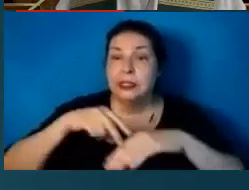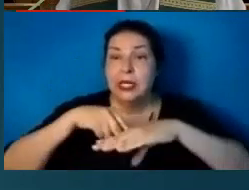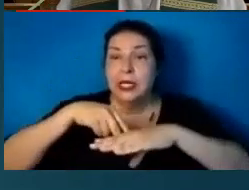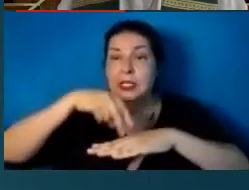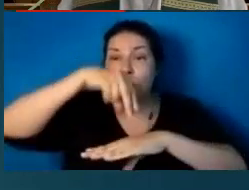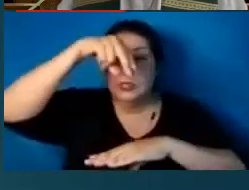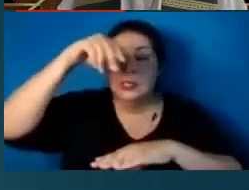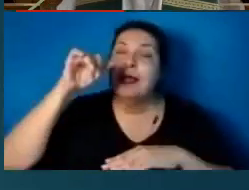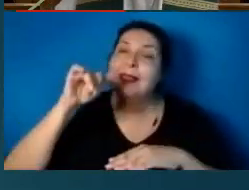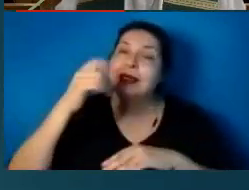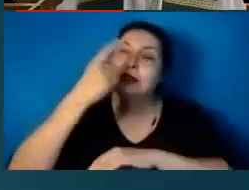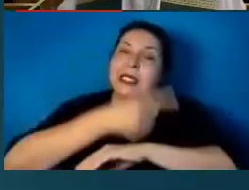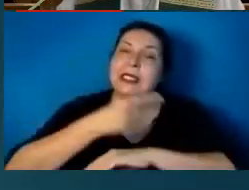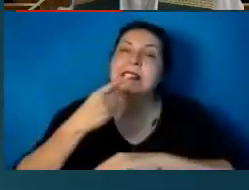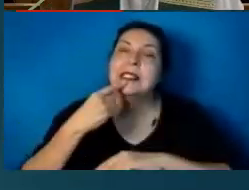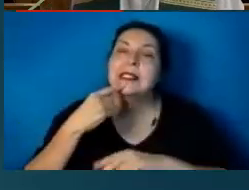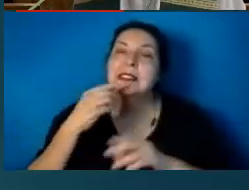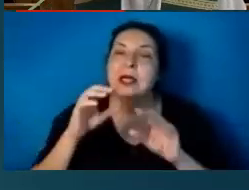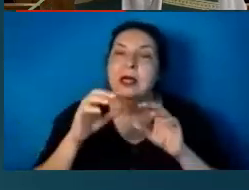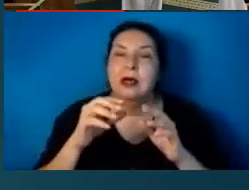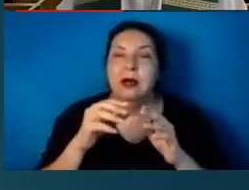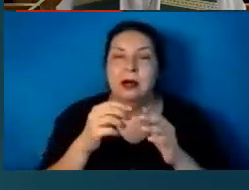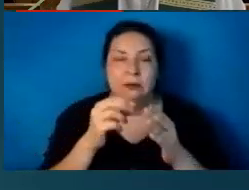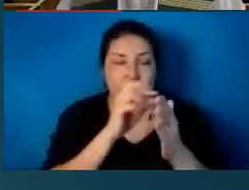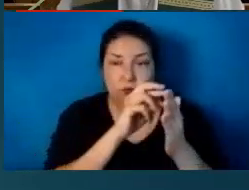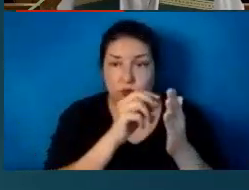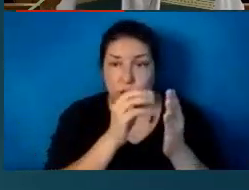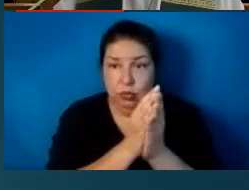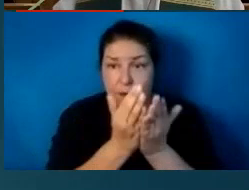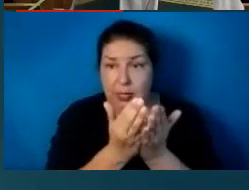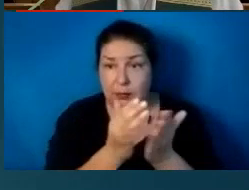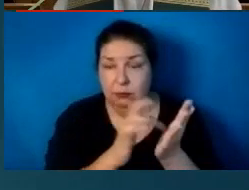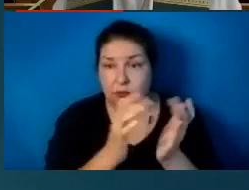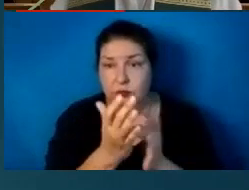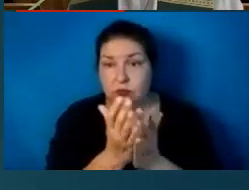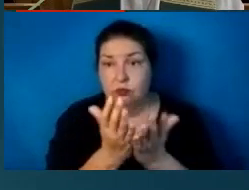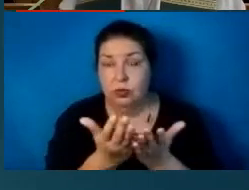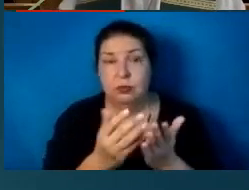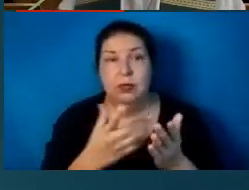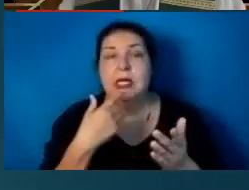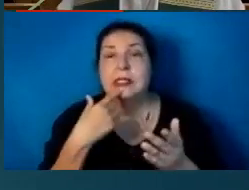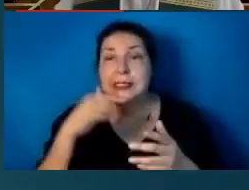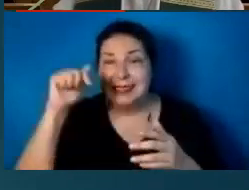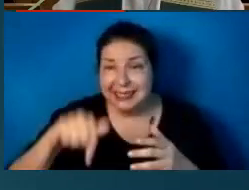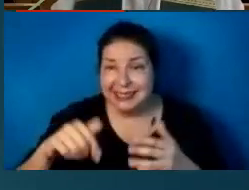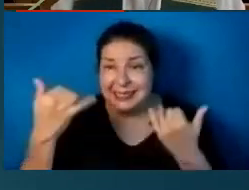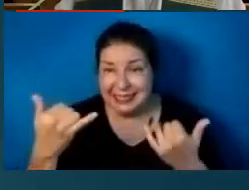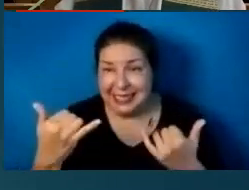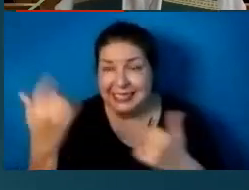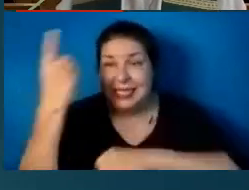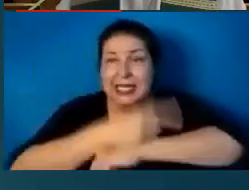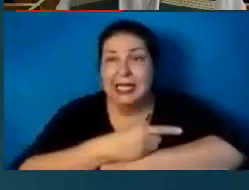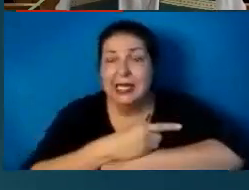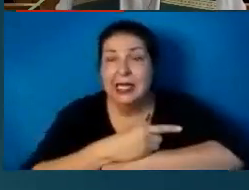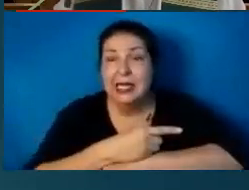says our text, well, today is that day. The lavish banquet is prepared. We have